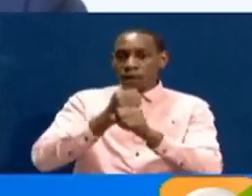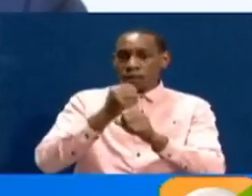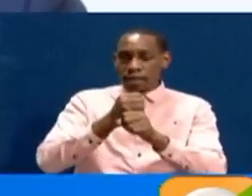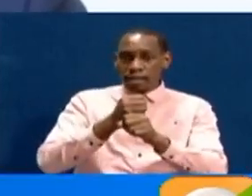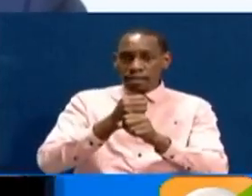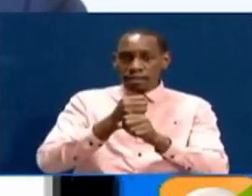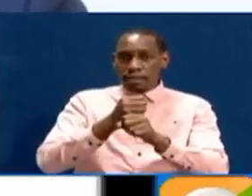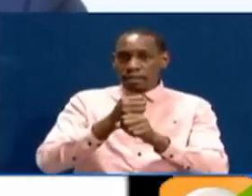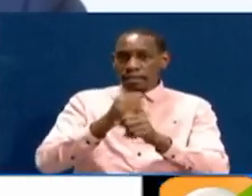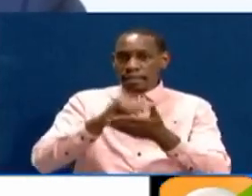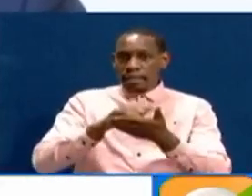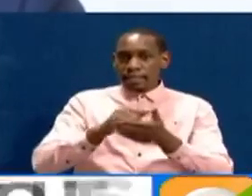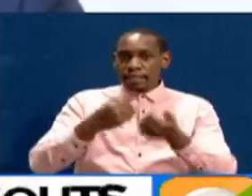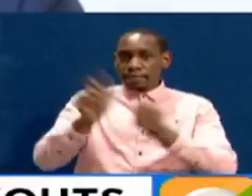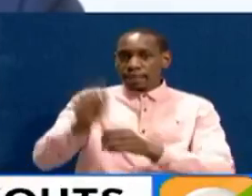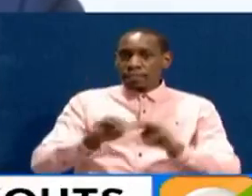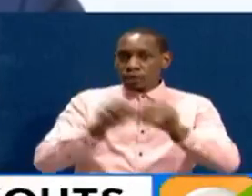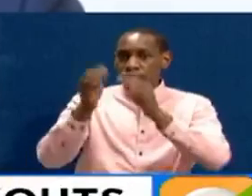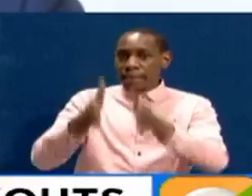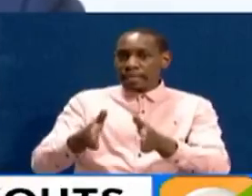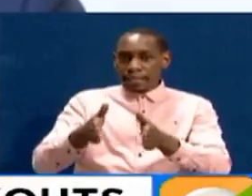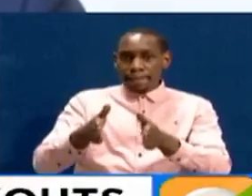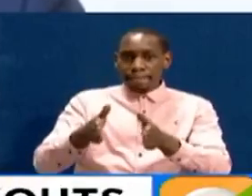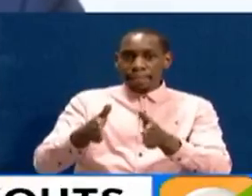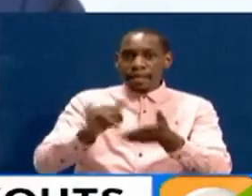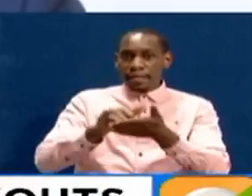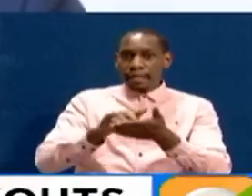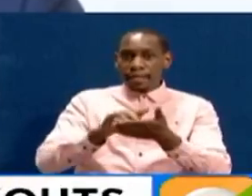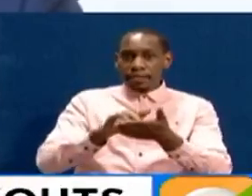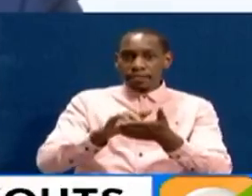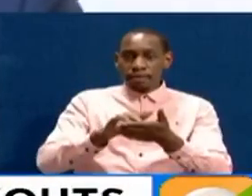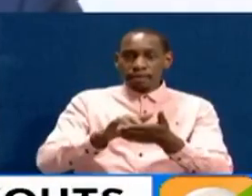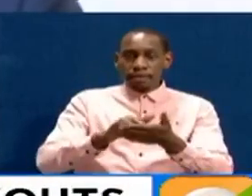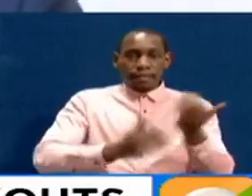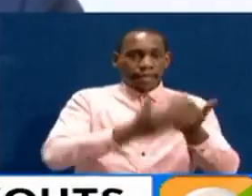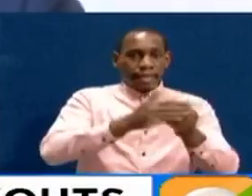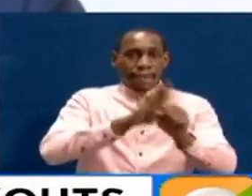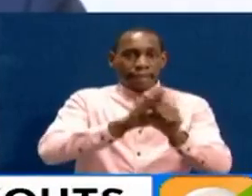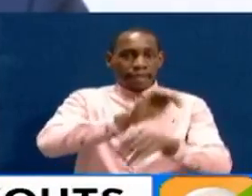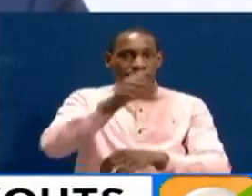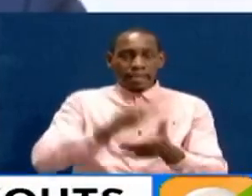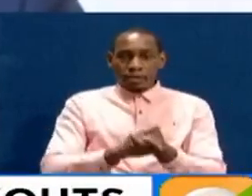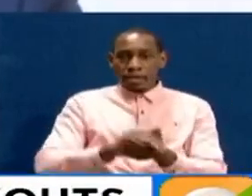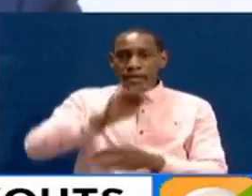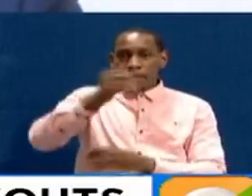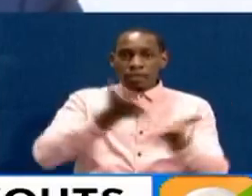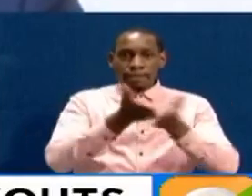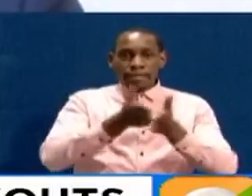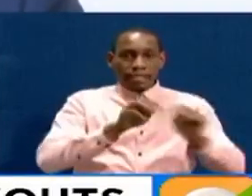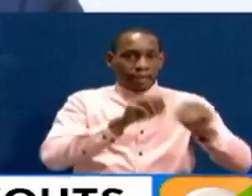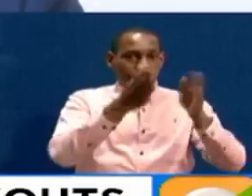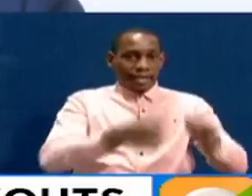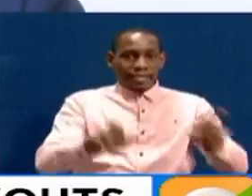autonomy, which we've given the regional managers who take care of a number of counties, county business managers